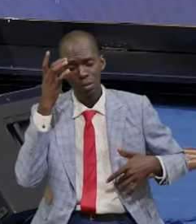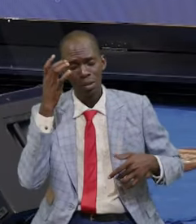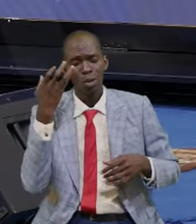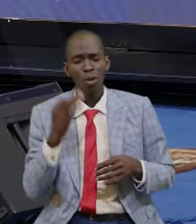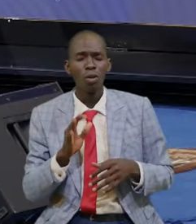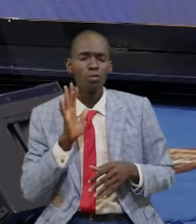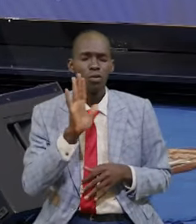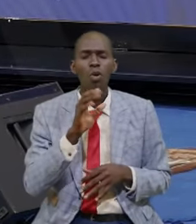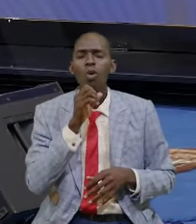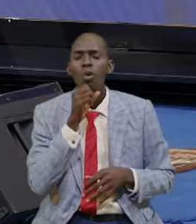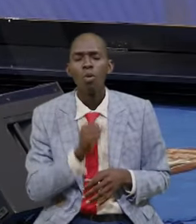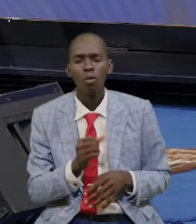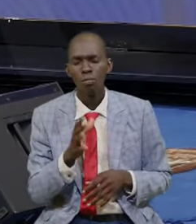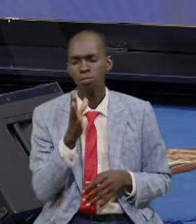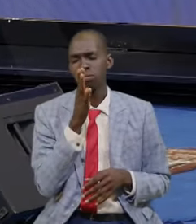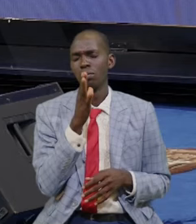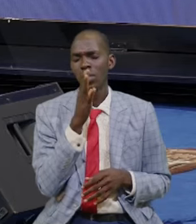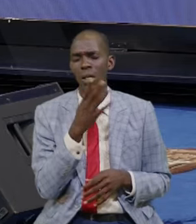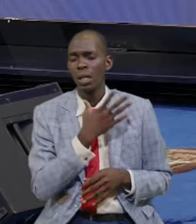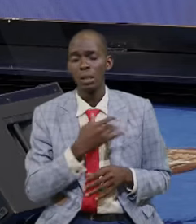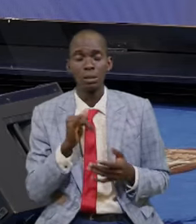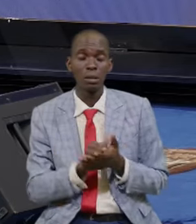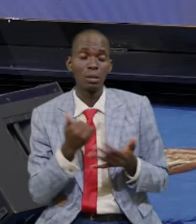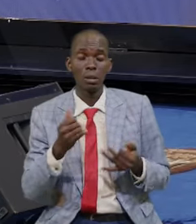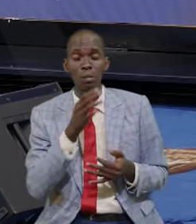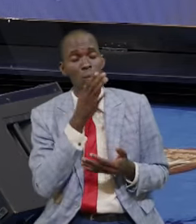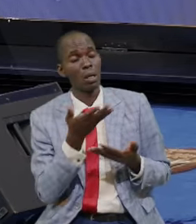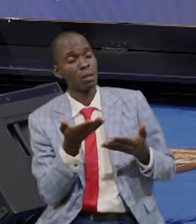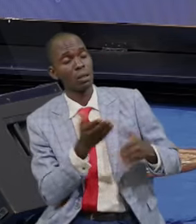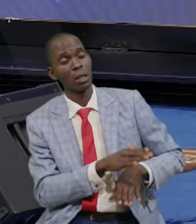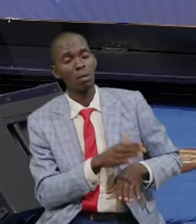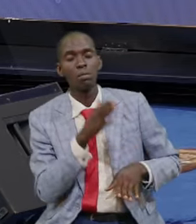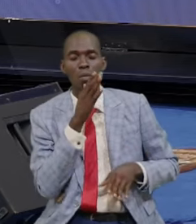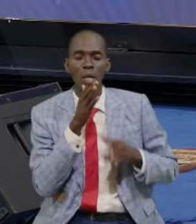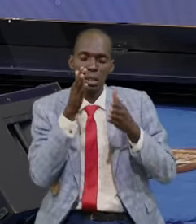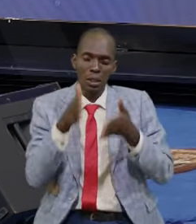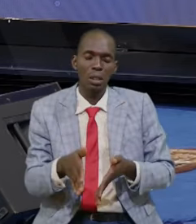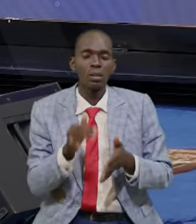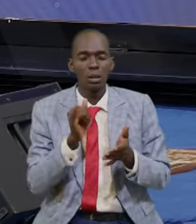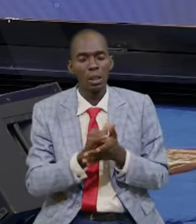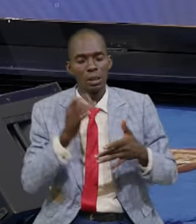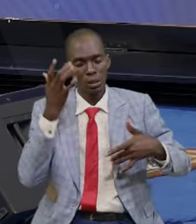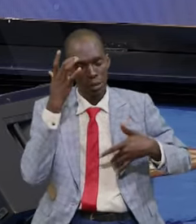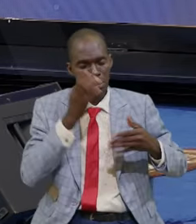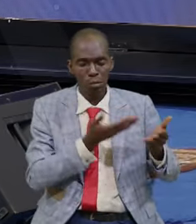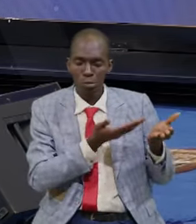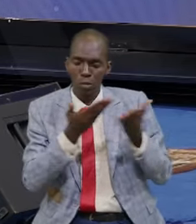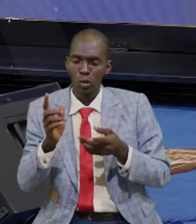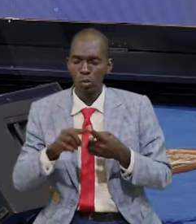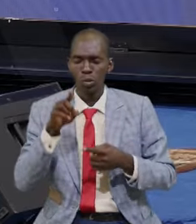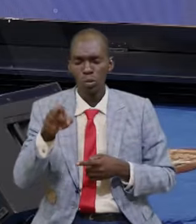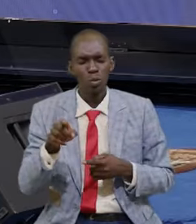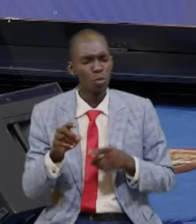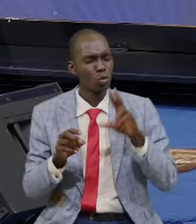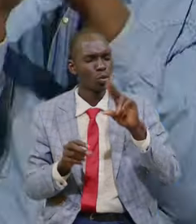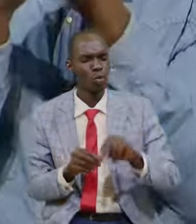mama. And they say, although she's gone, she left that for you to be carrying. It's gone away from